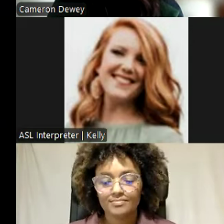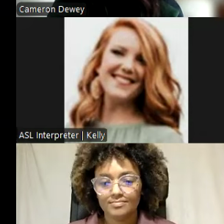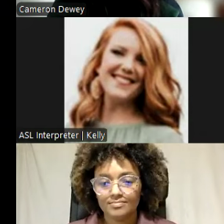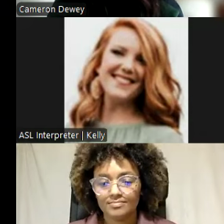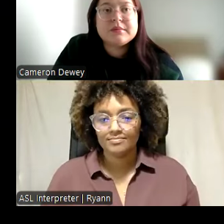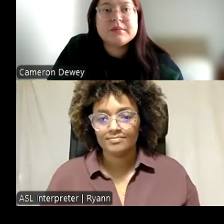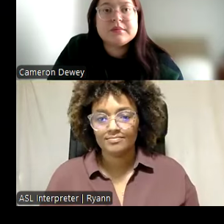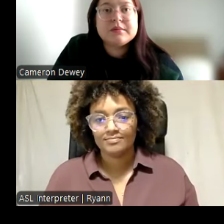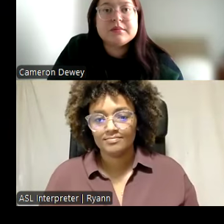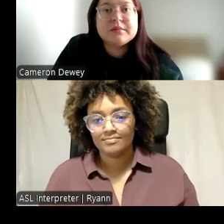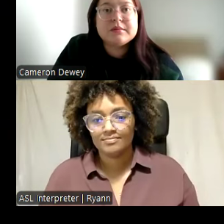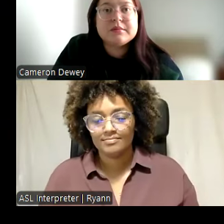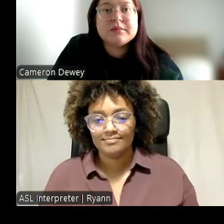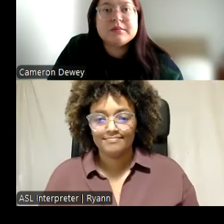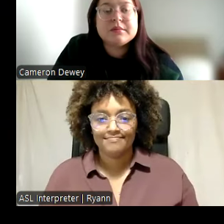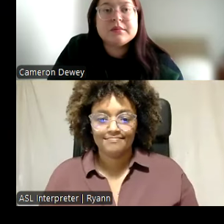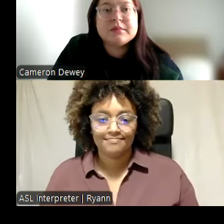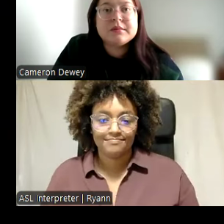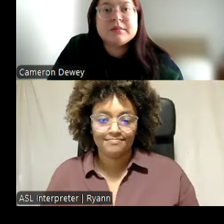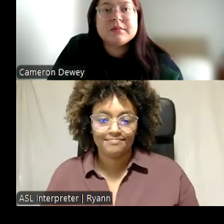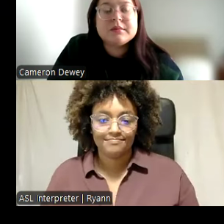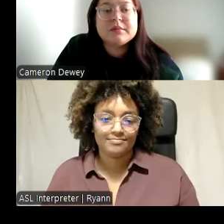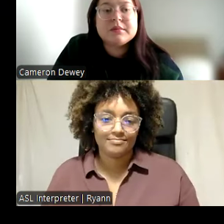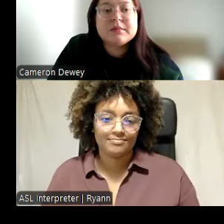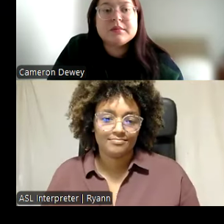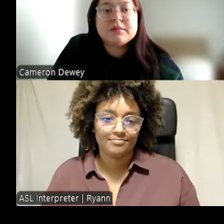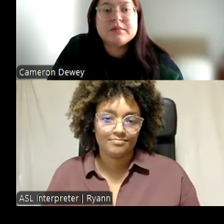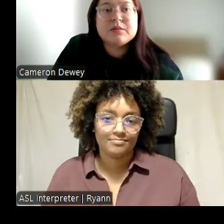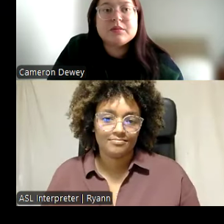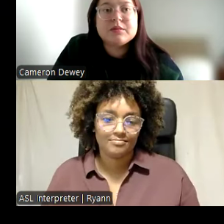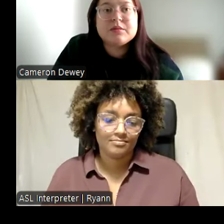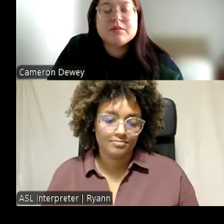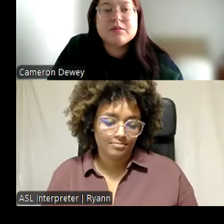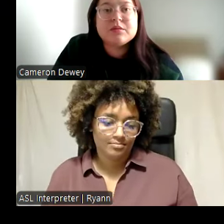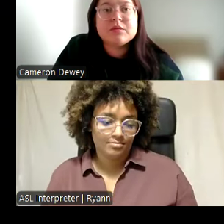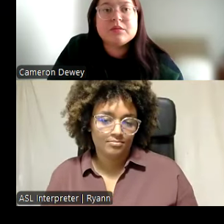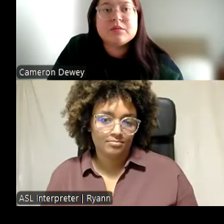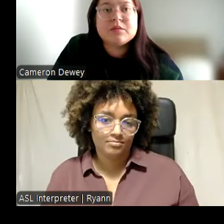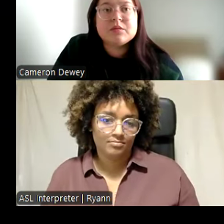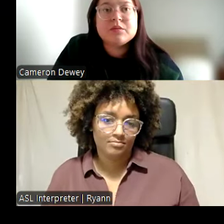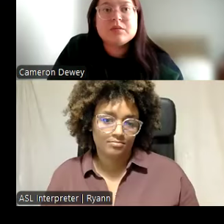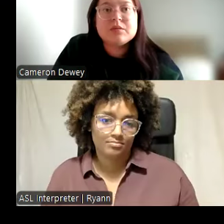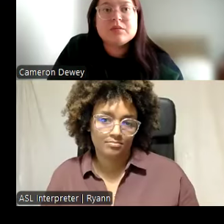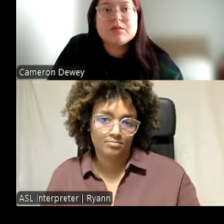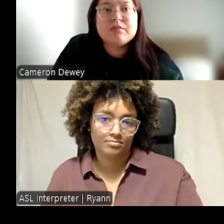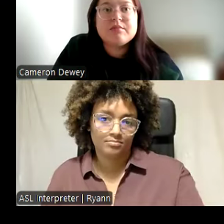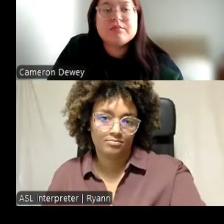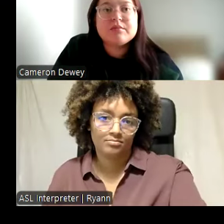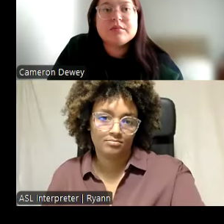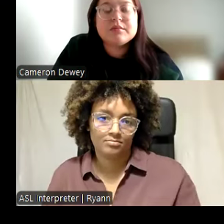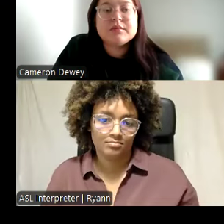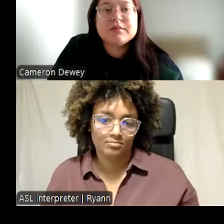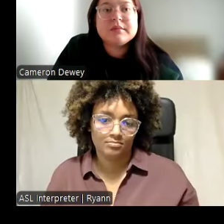more results. In conclusion, 4 things for you to take away. Trauma response is the brain